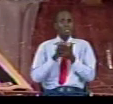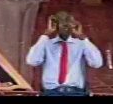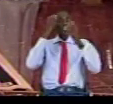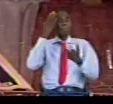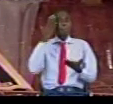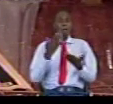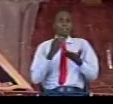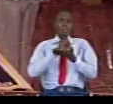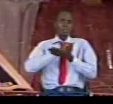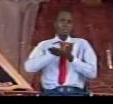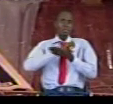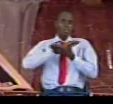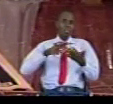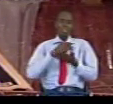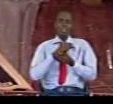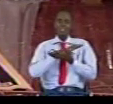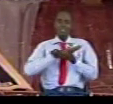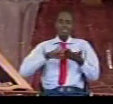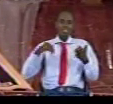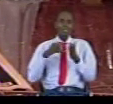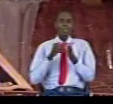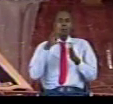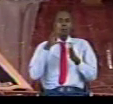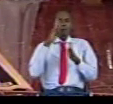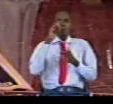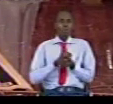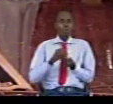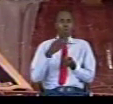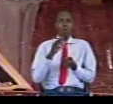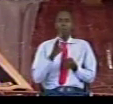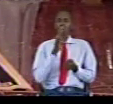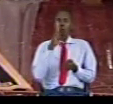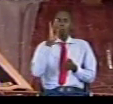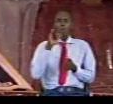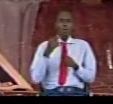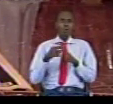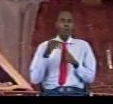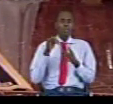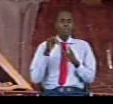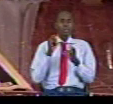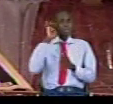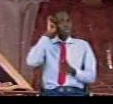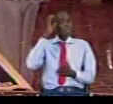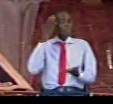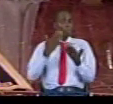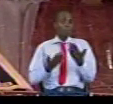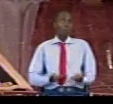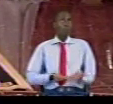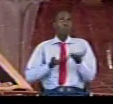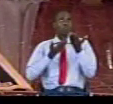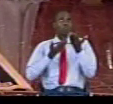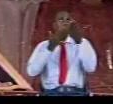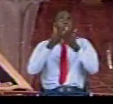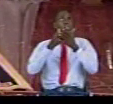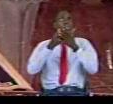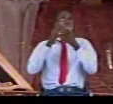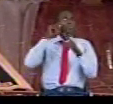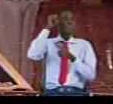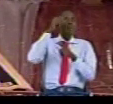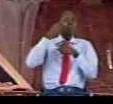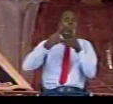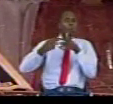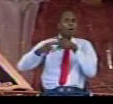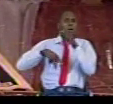and cleanse it with the washing of water by the word, that he might present it to himself. What kind of church?